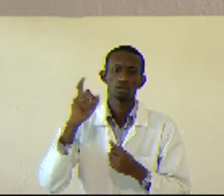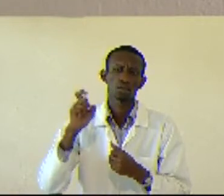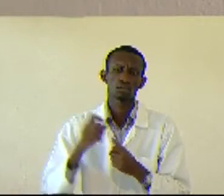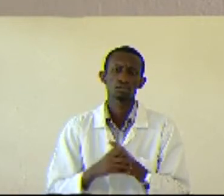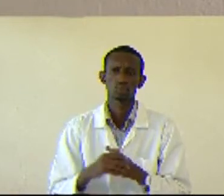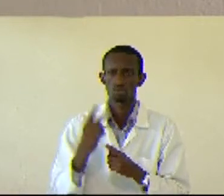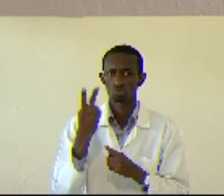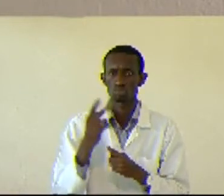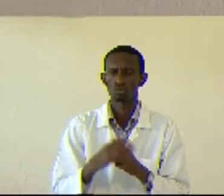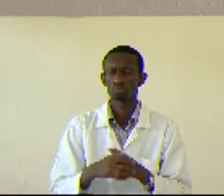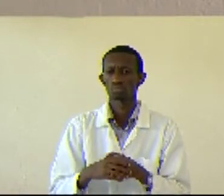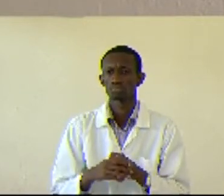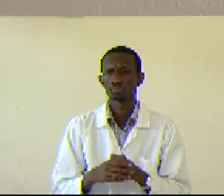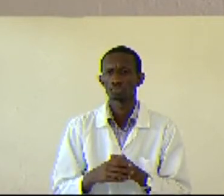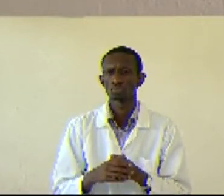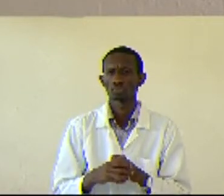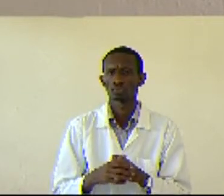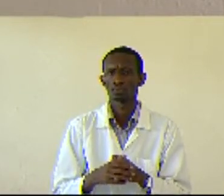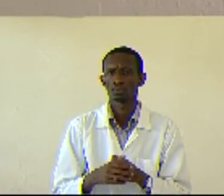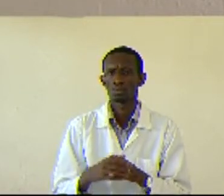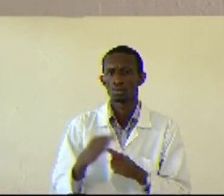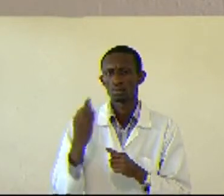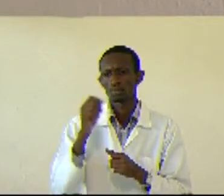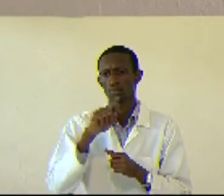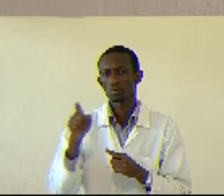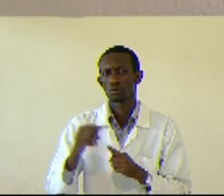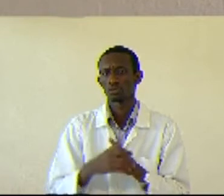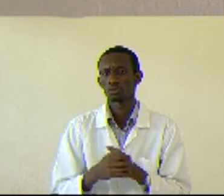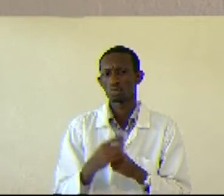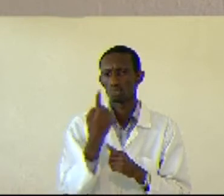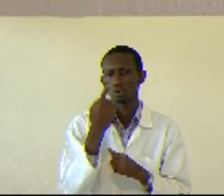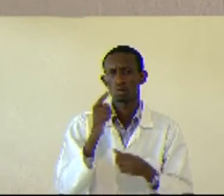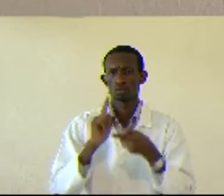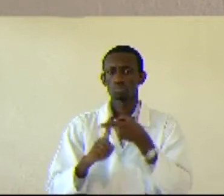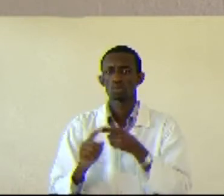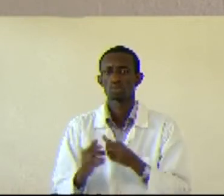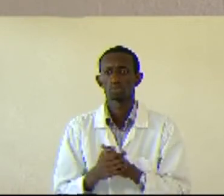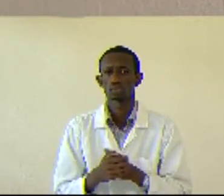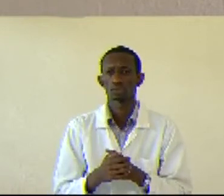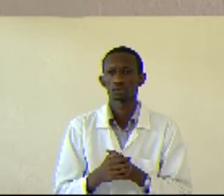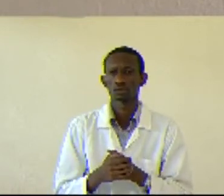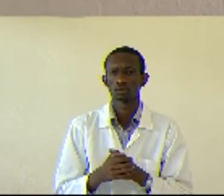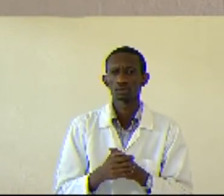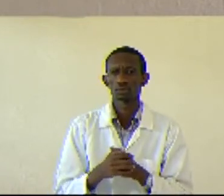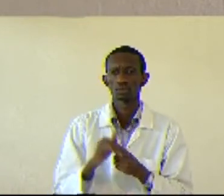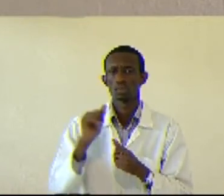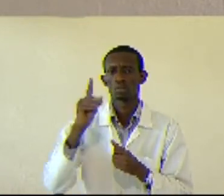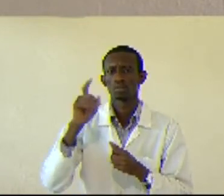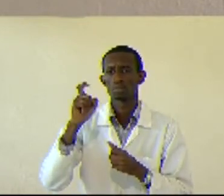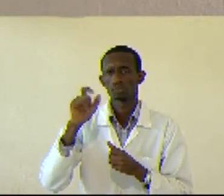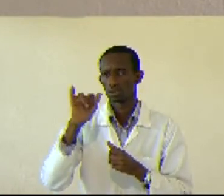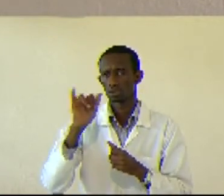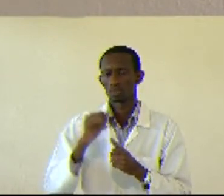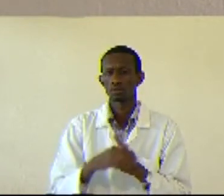integral of 3 divided by 1 plus y squared dy. Number